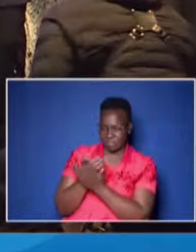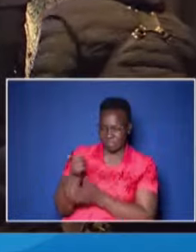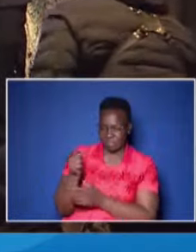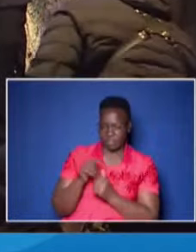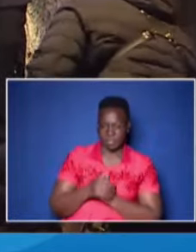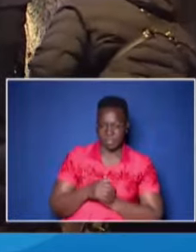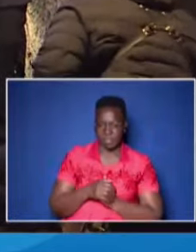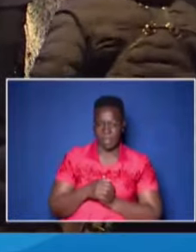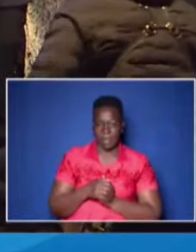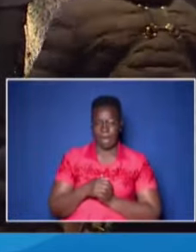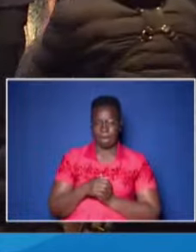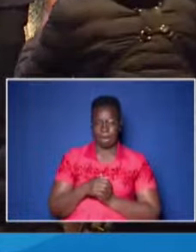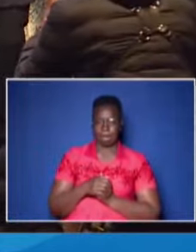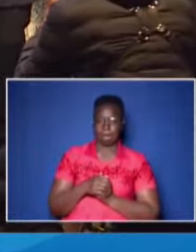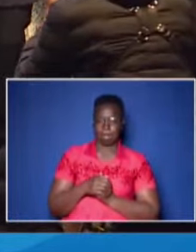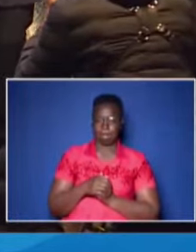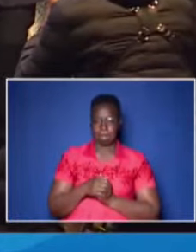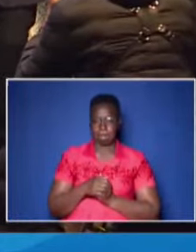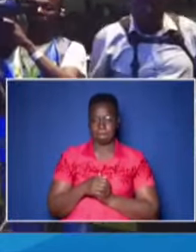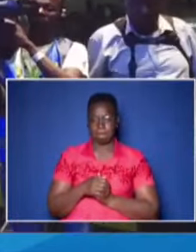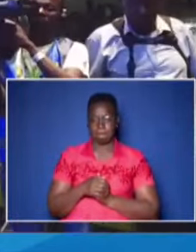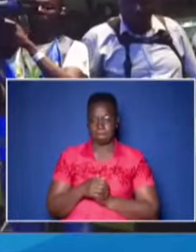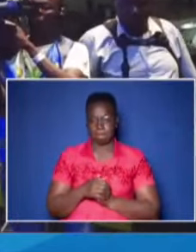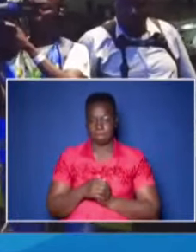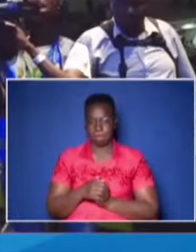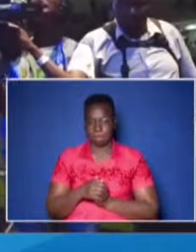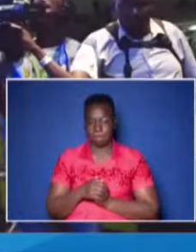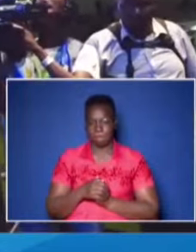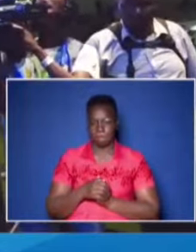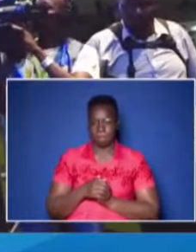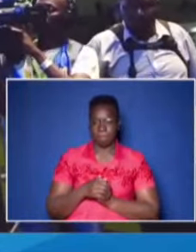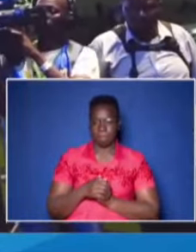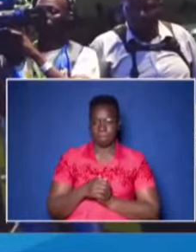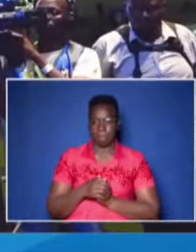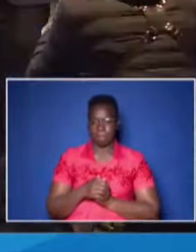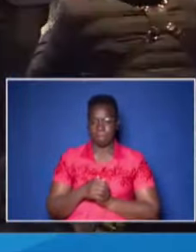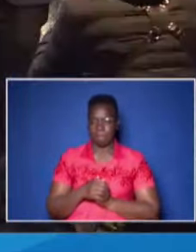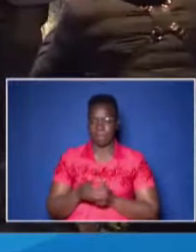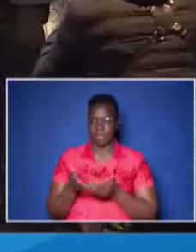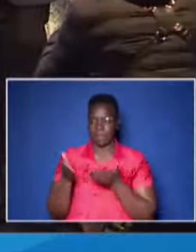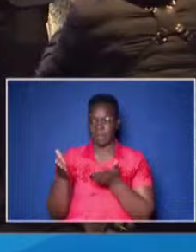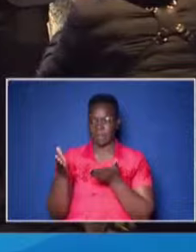make there it is brother